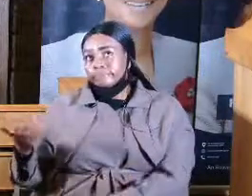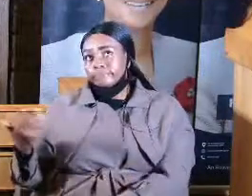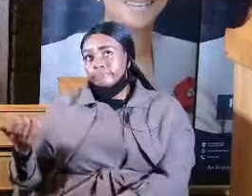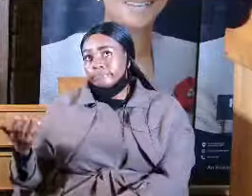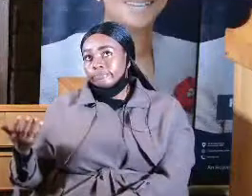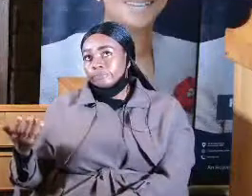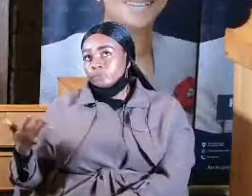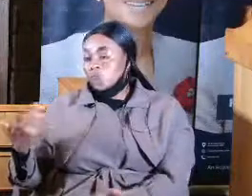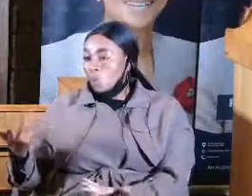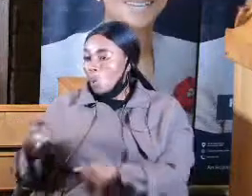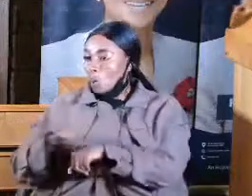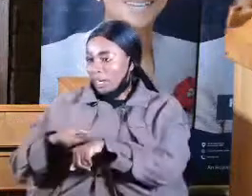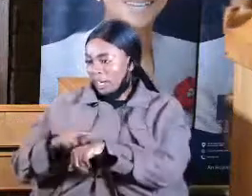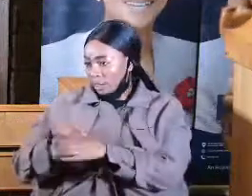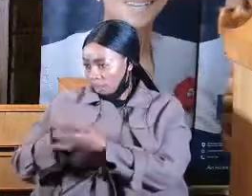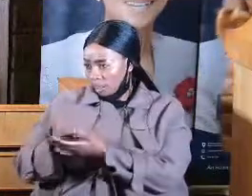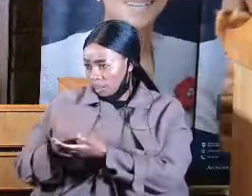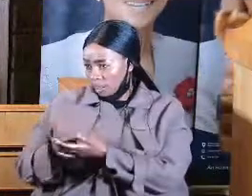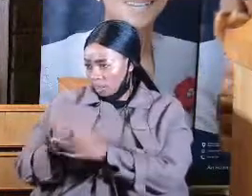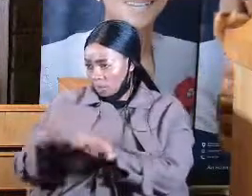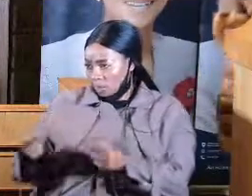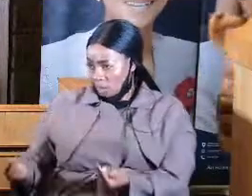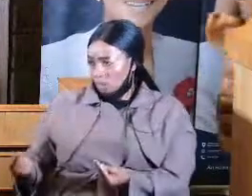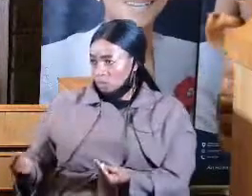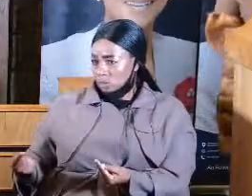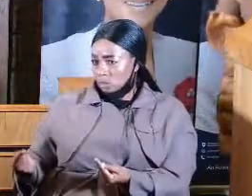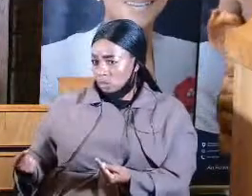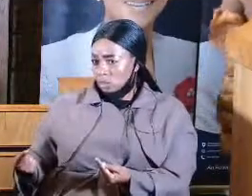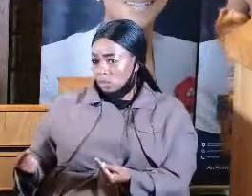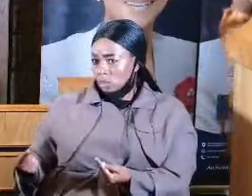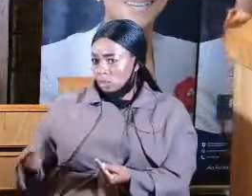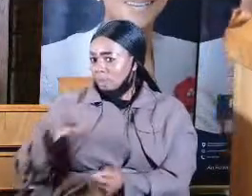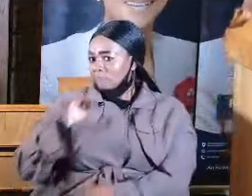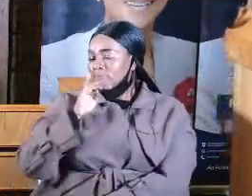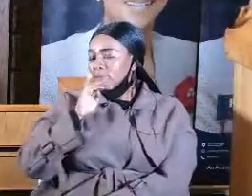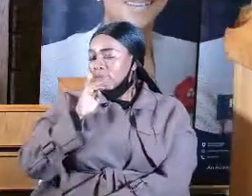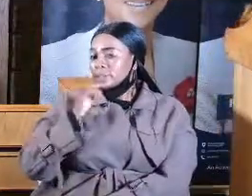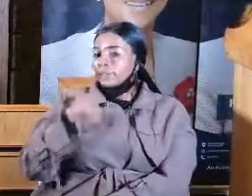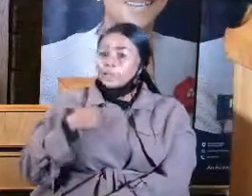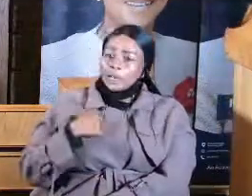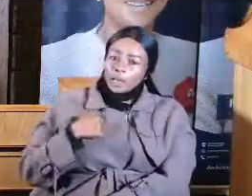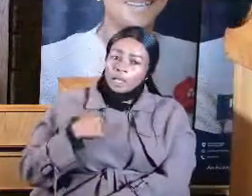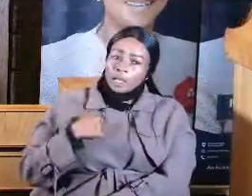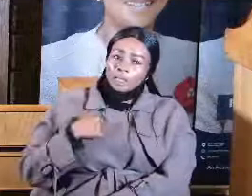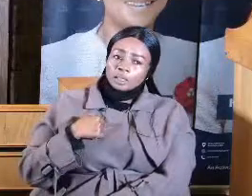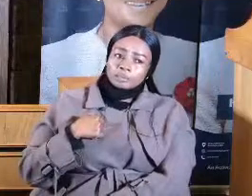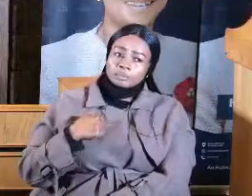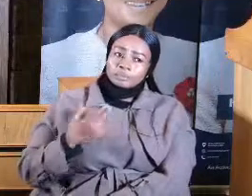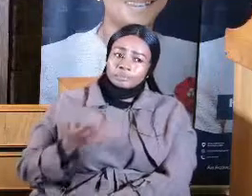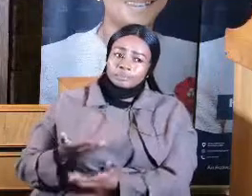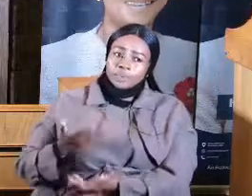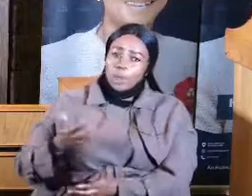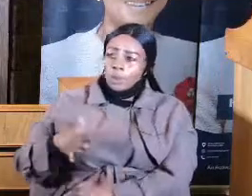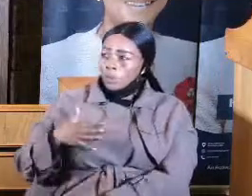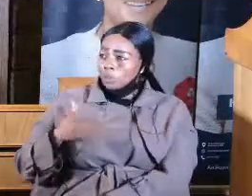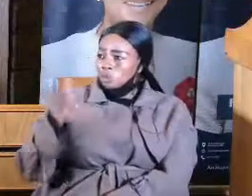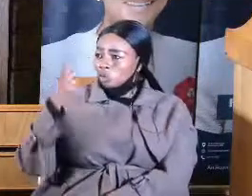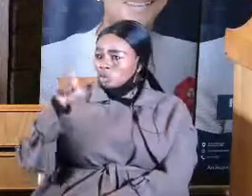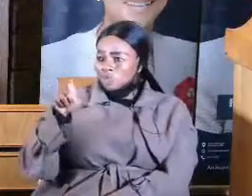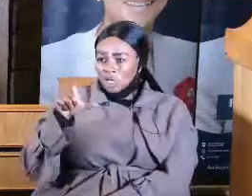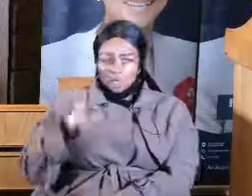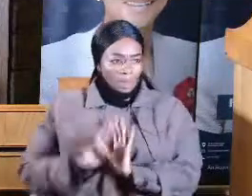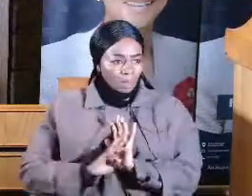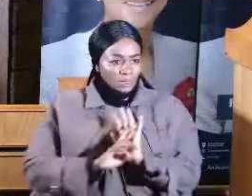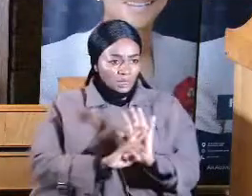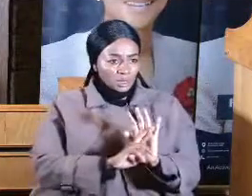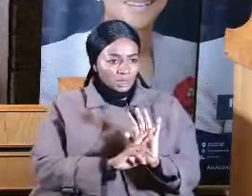your tenant what you owe them. Therefore, I am trying to check if our